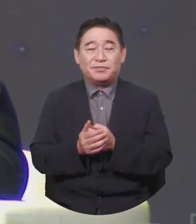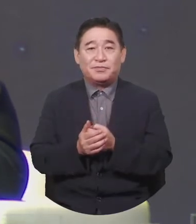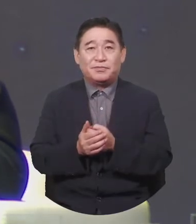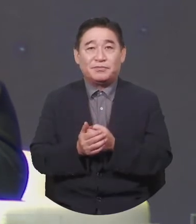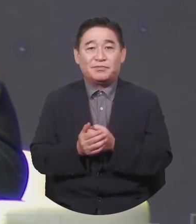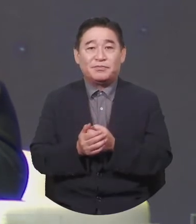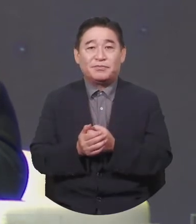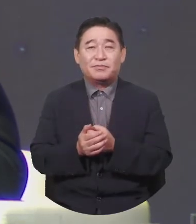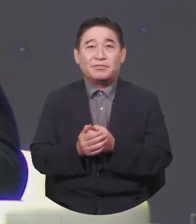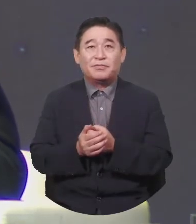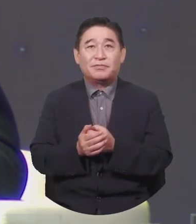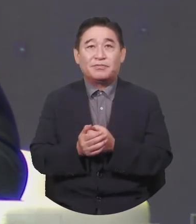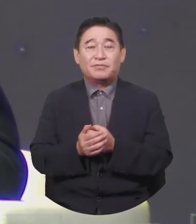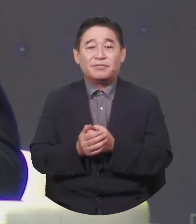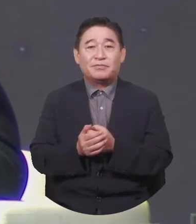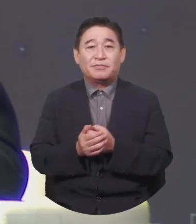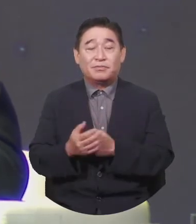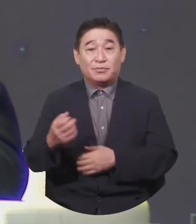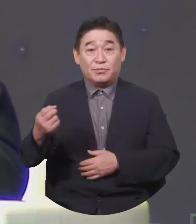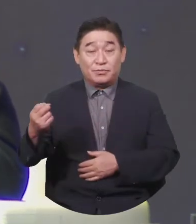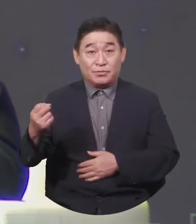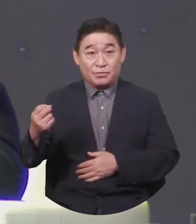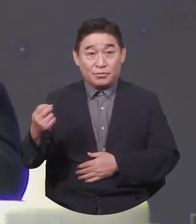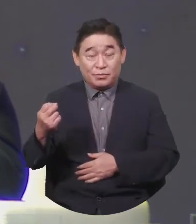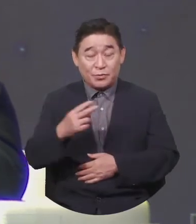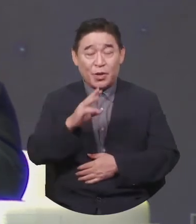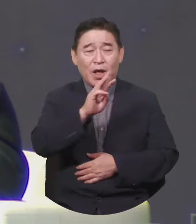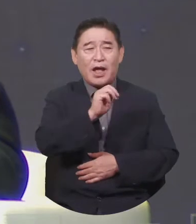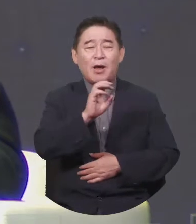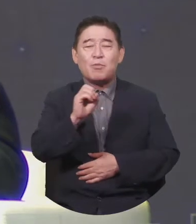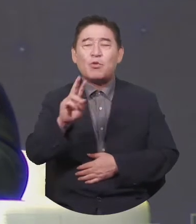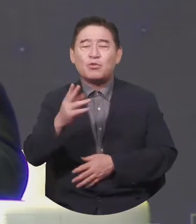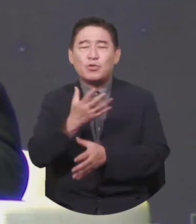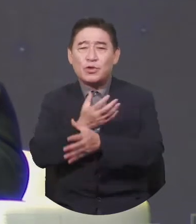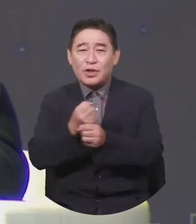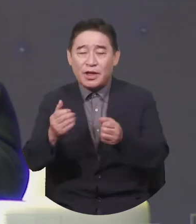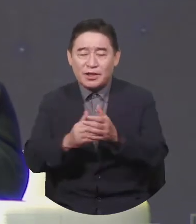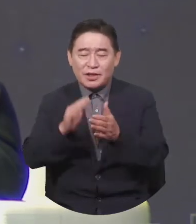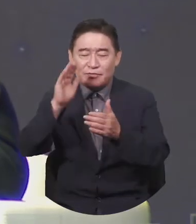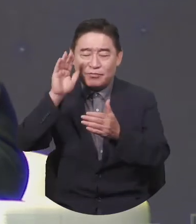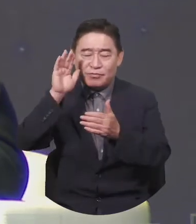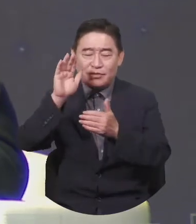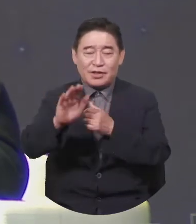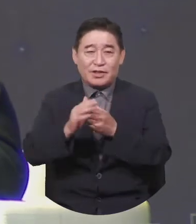conclude following documents such as joint plan of actions or